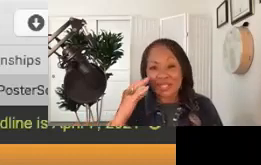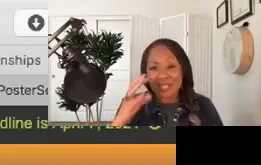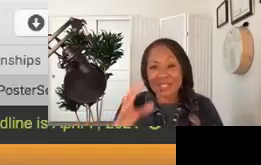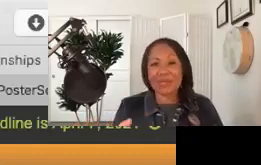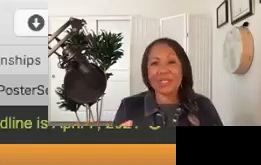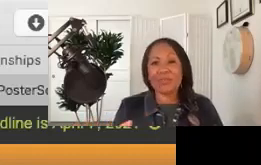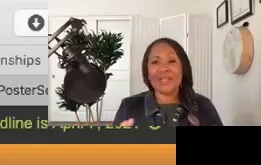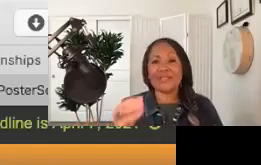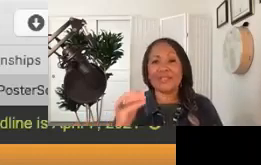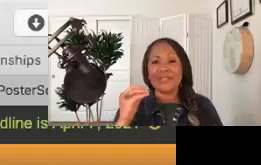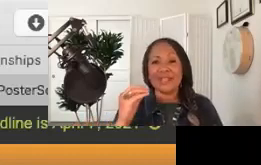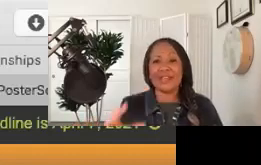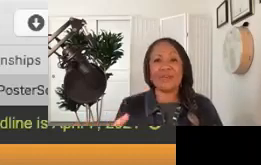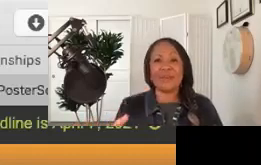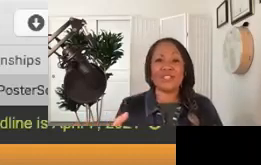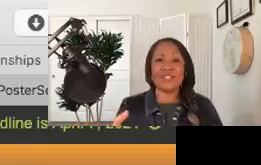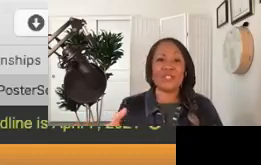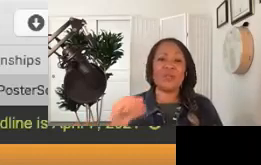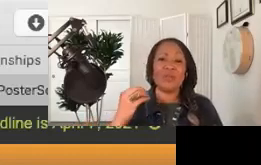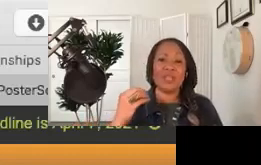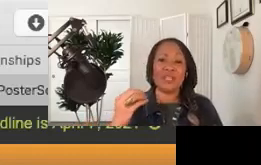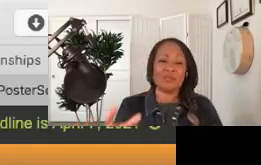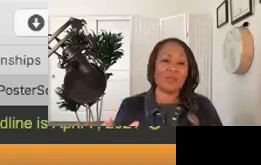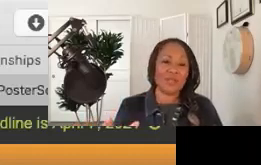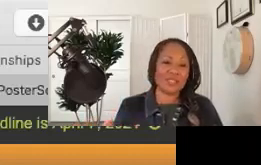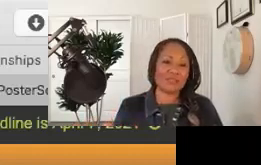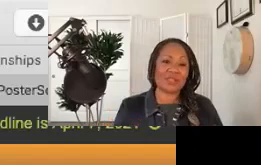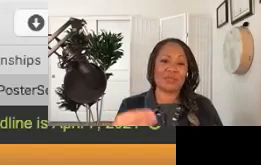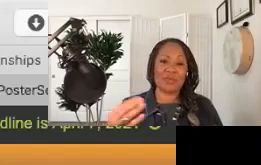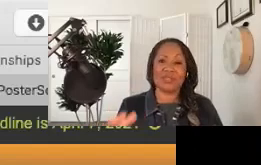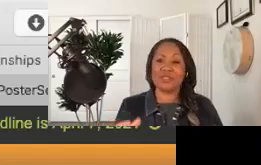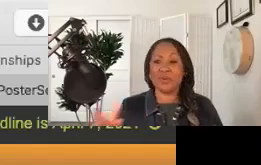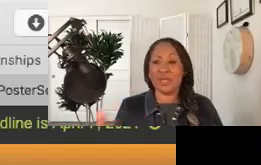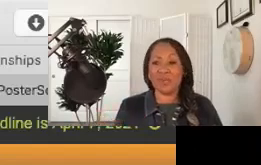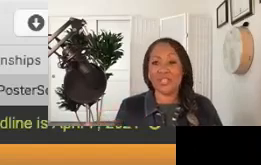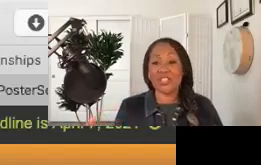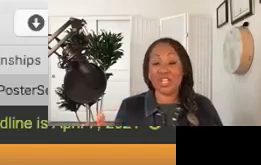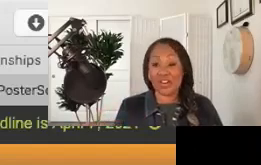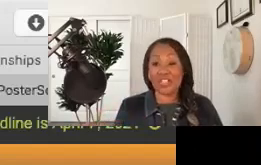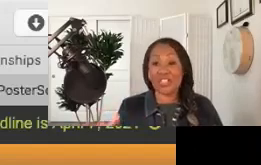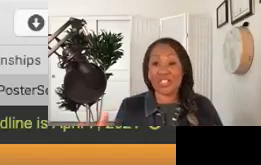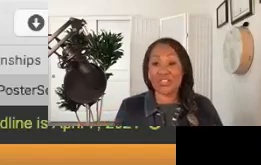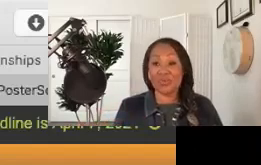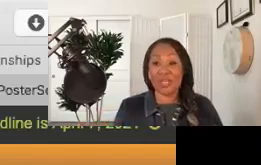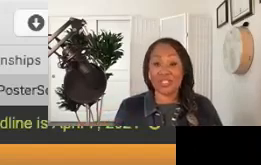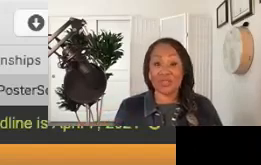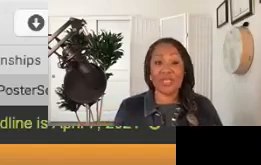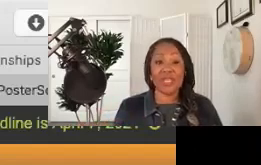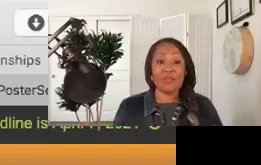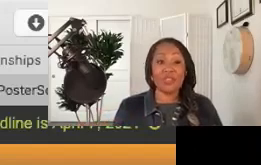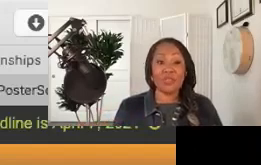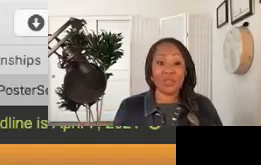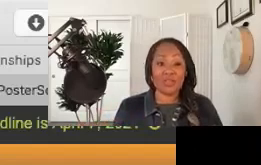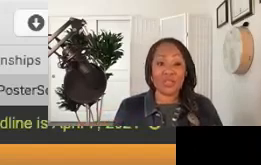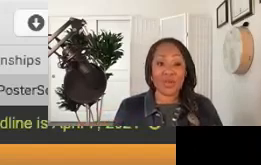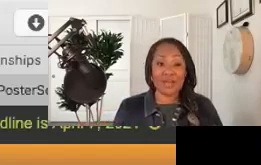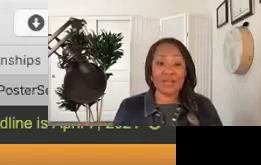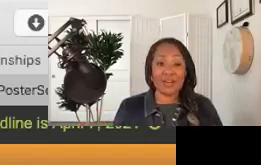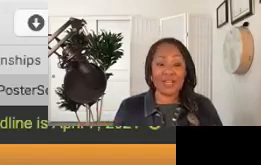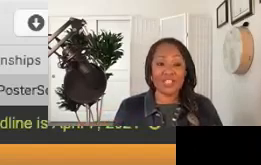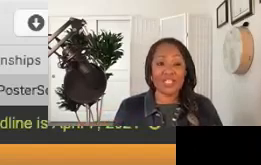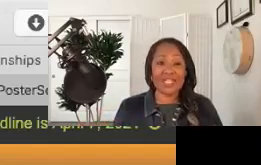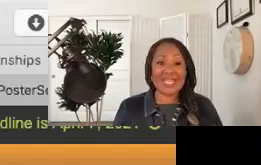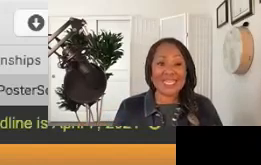is get as many ways, get the information to the people in as many ways as possible. And so narration is another way to do it. But you can also